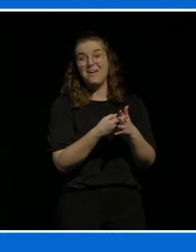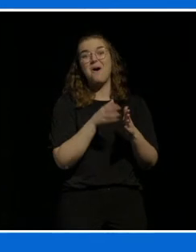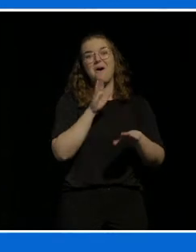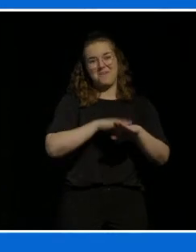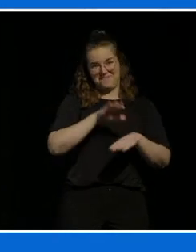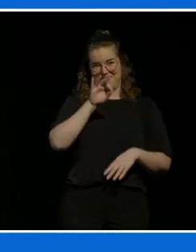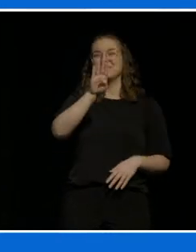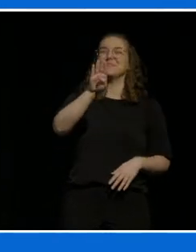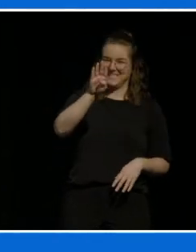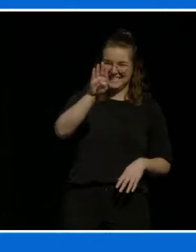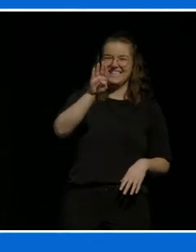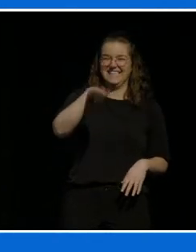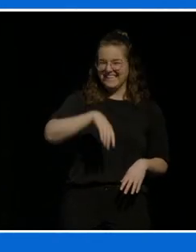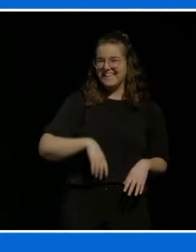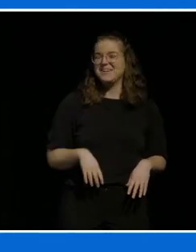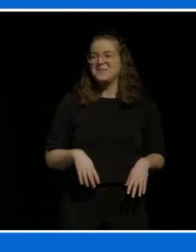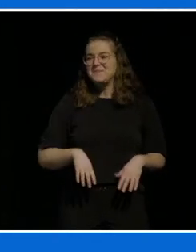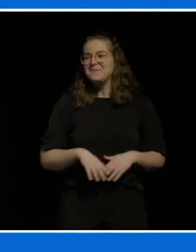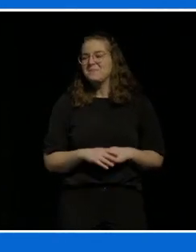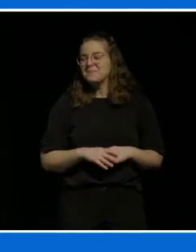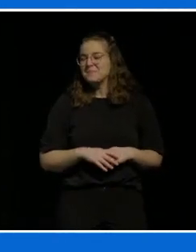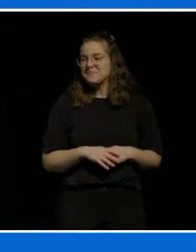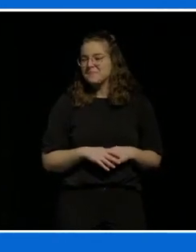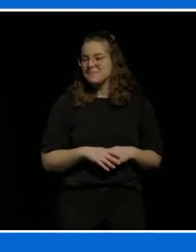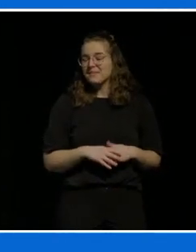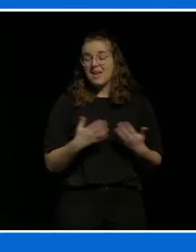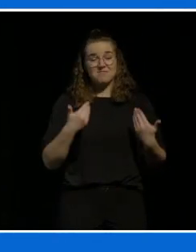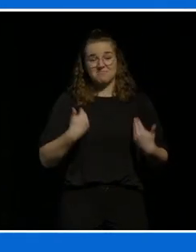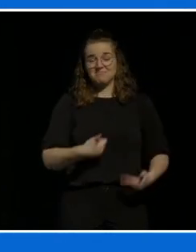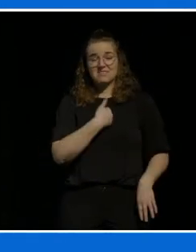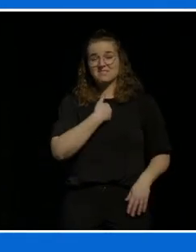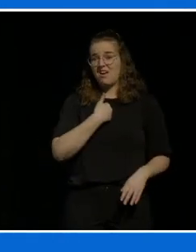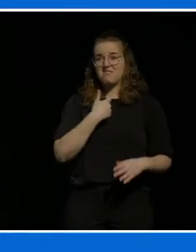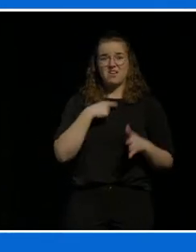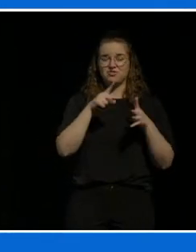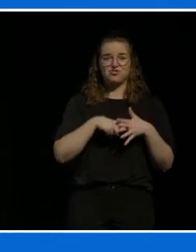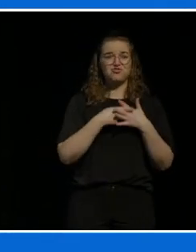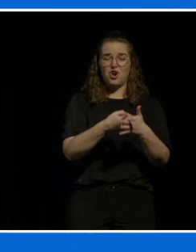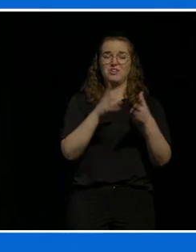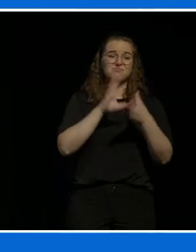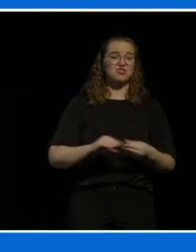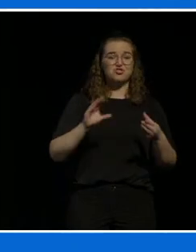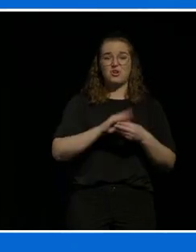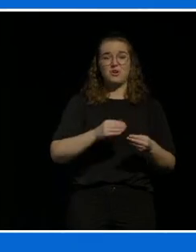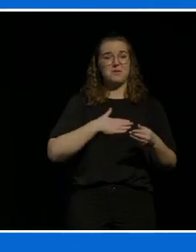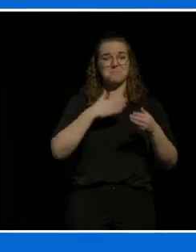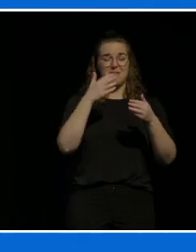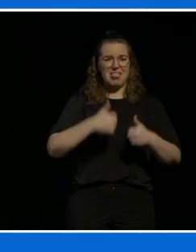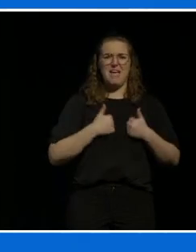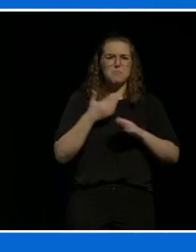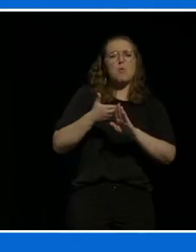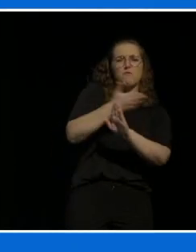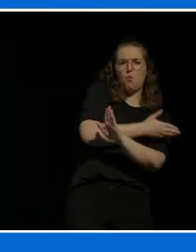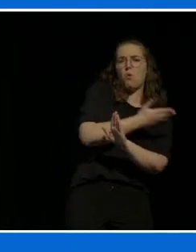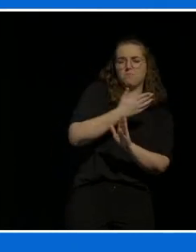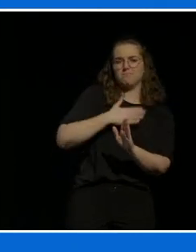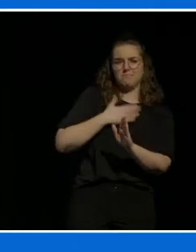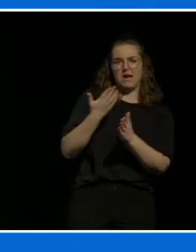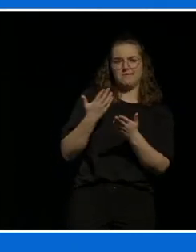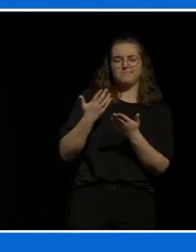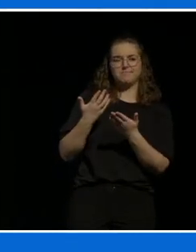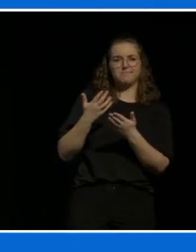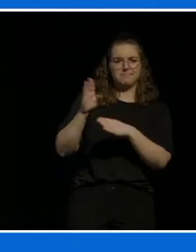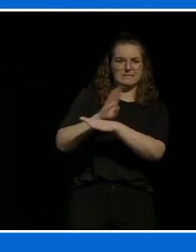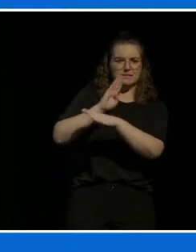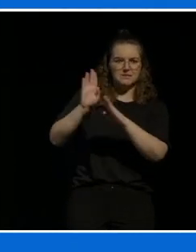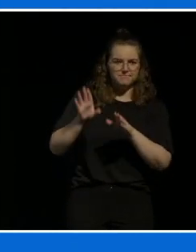Facebook. And I really just was a person that started sharing my life before Abe minus 100. And when Instagram